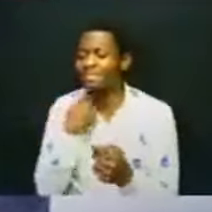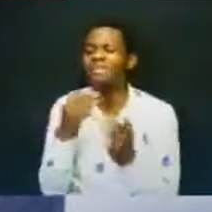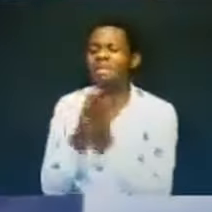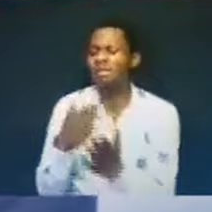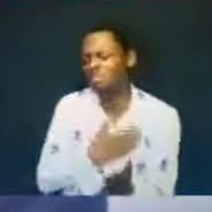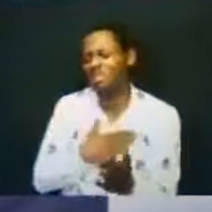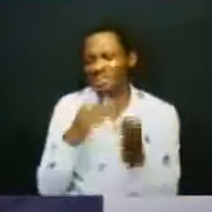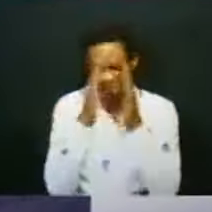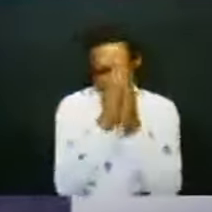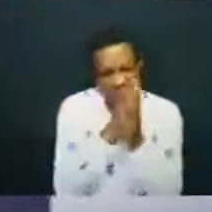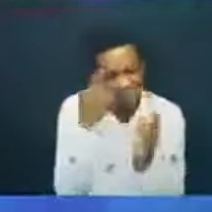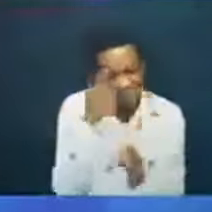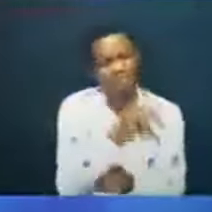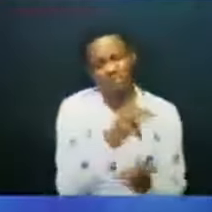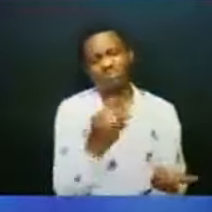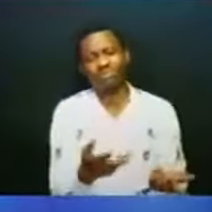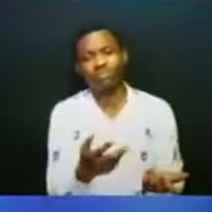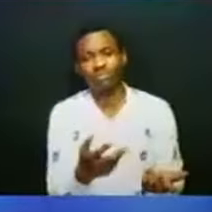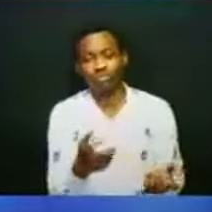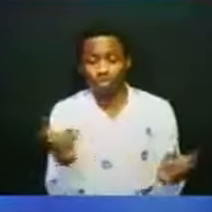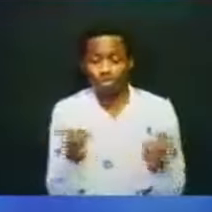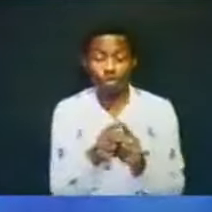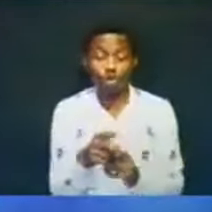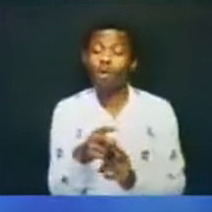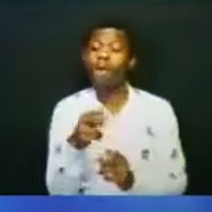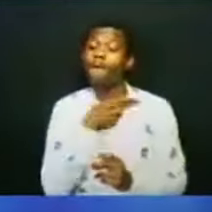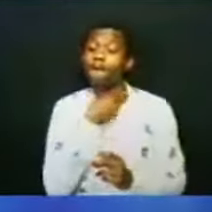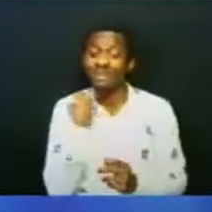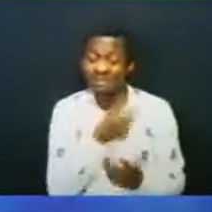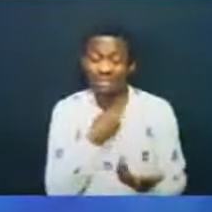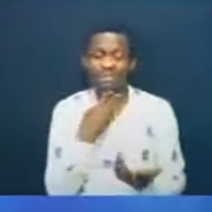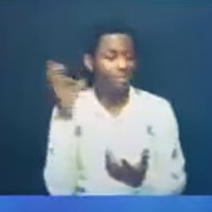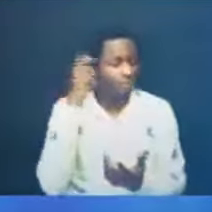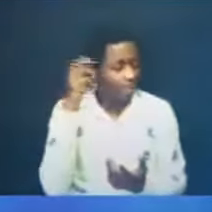God, like Elisha, heard that this one will be coming to him.